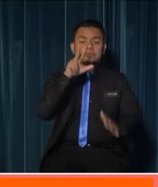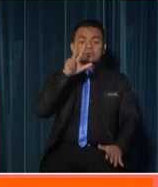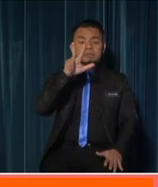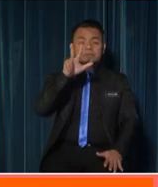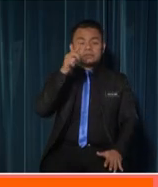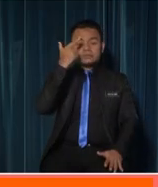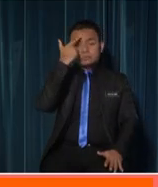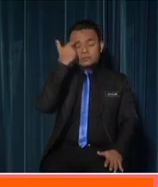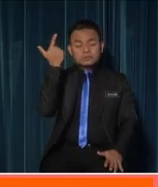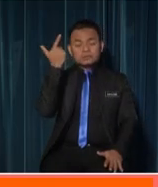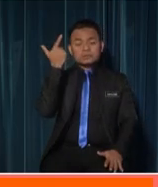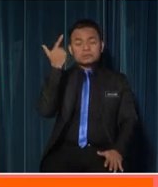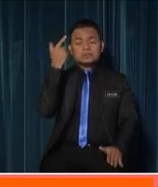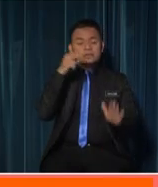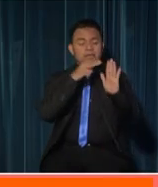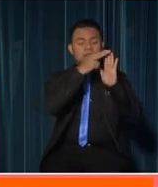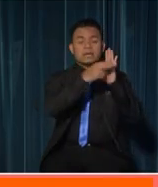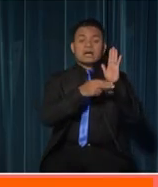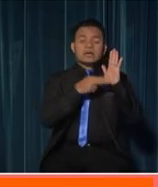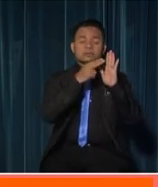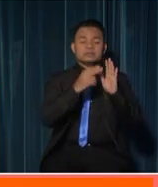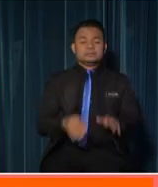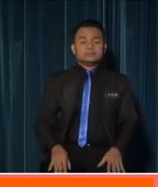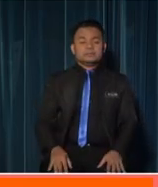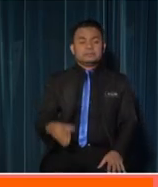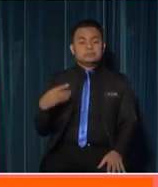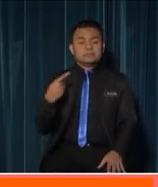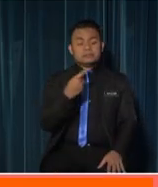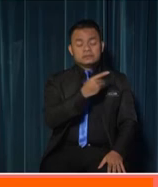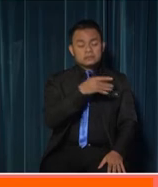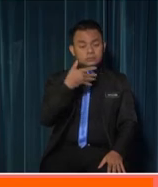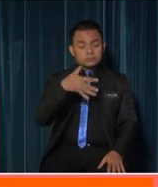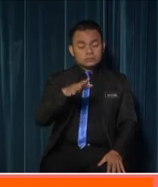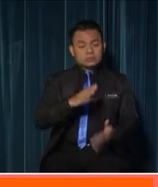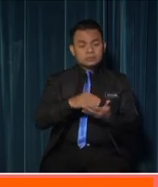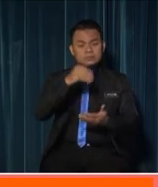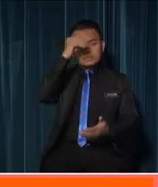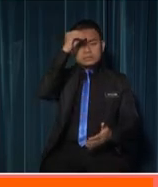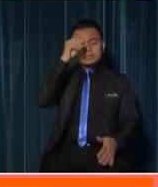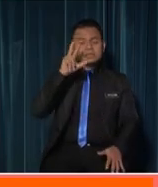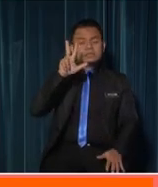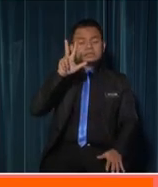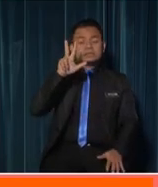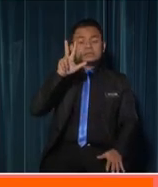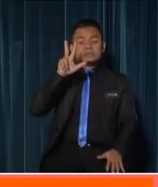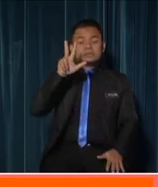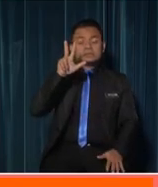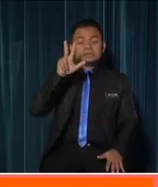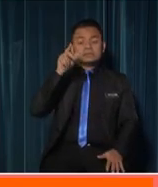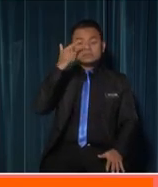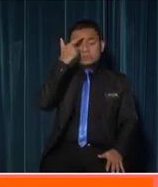an hour. You have learnt about 3/4 in fractions